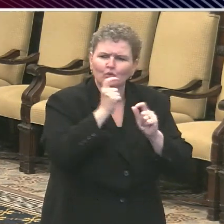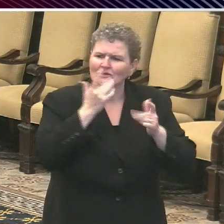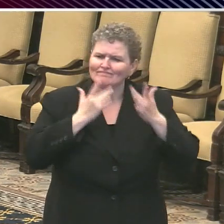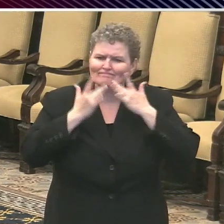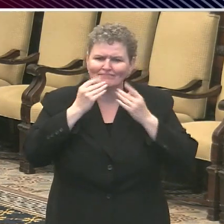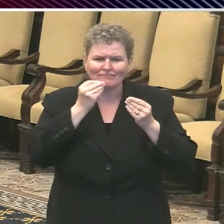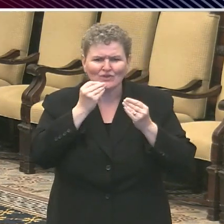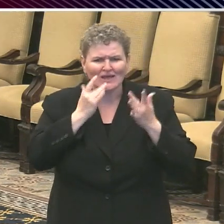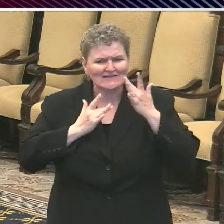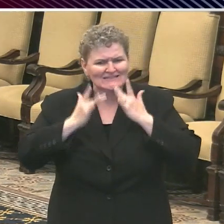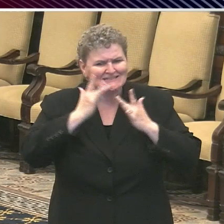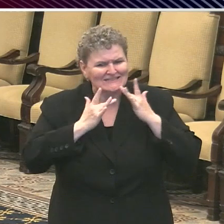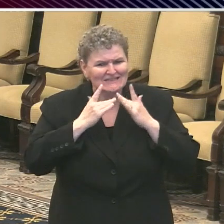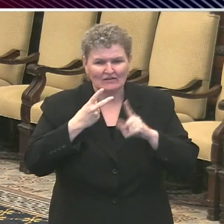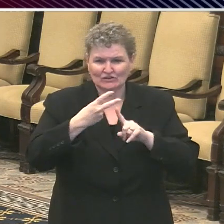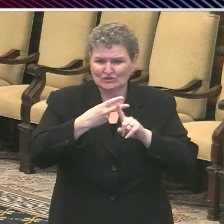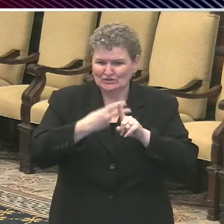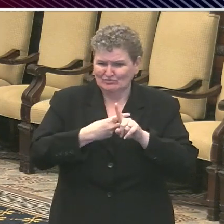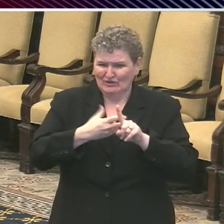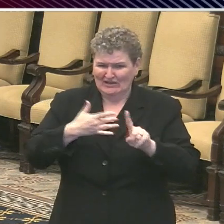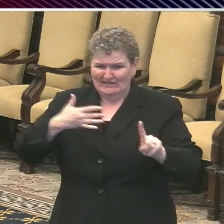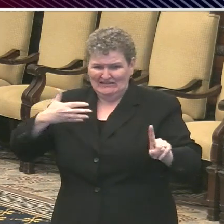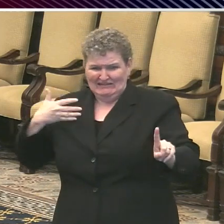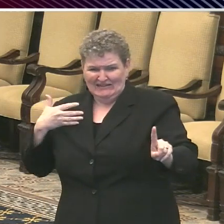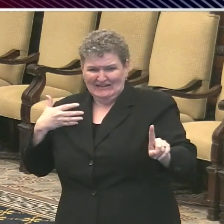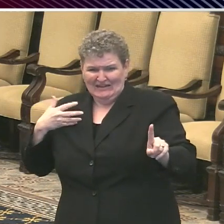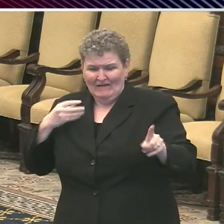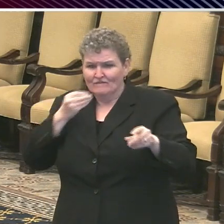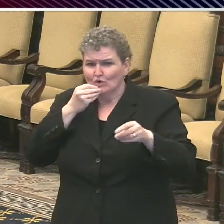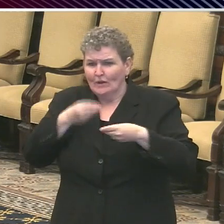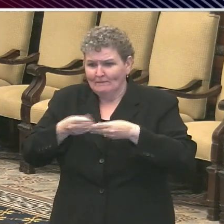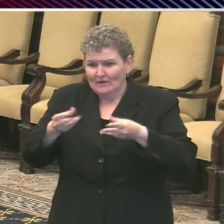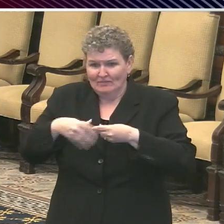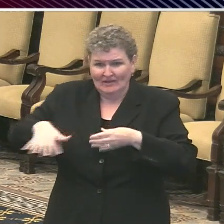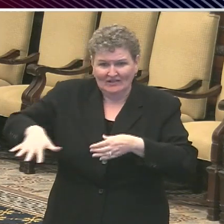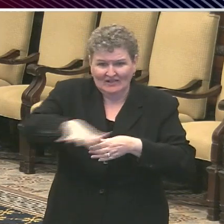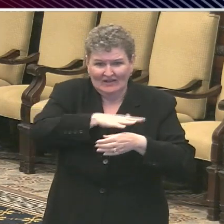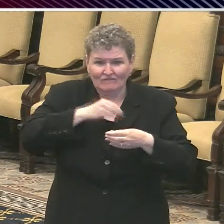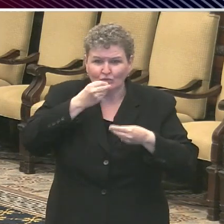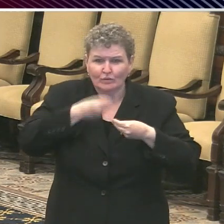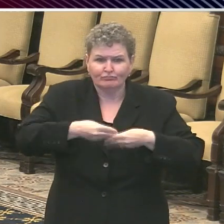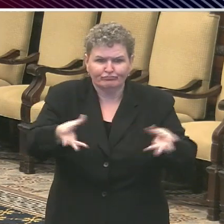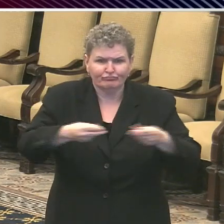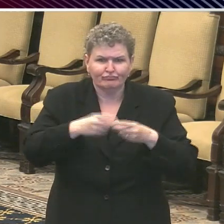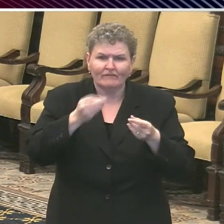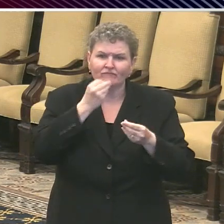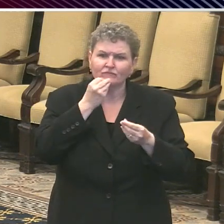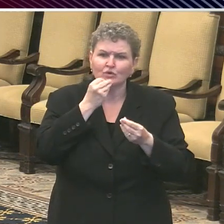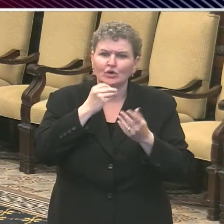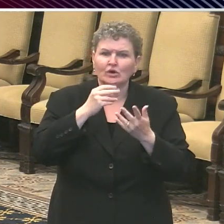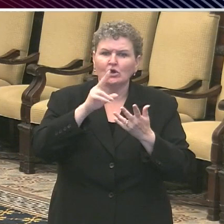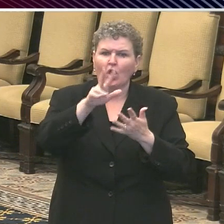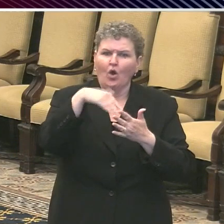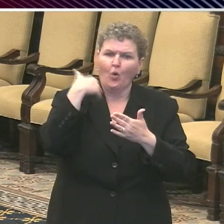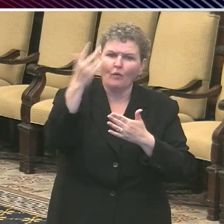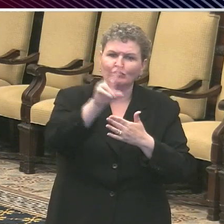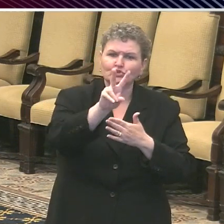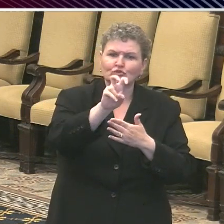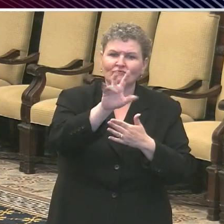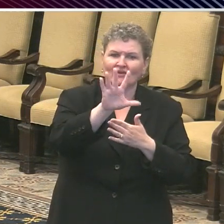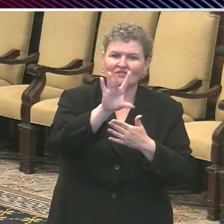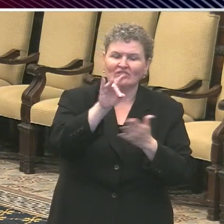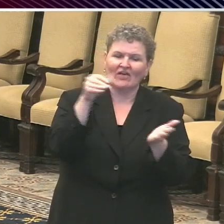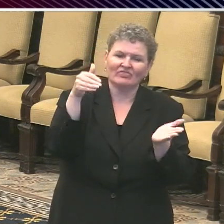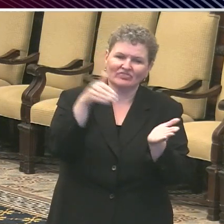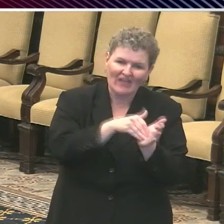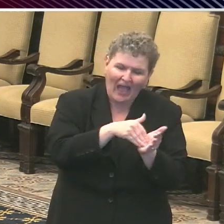40 food sites supported by the city, Philabundance, and the Share Food program have distributed more than 258,000 free boxes of food